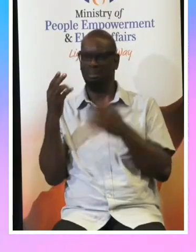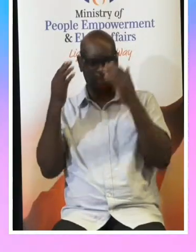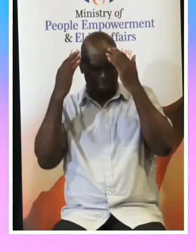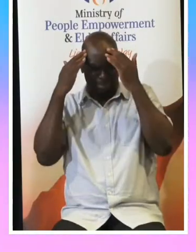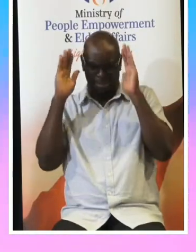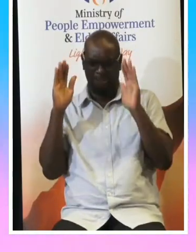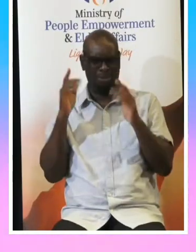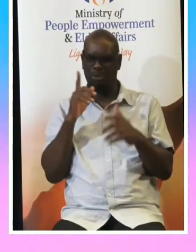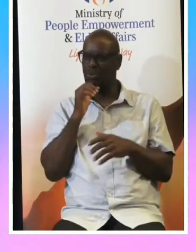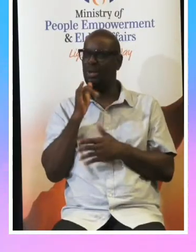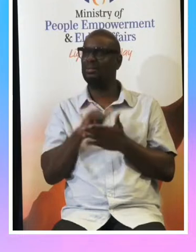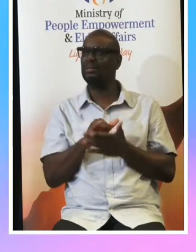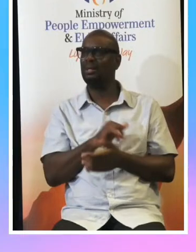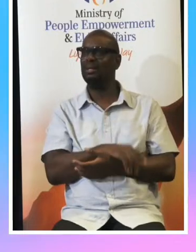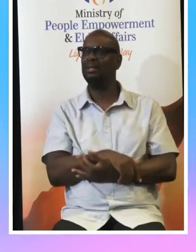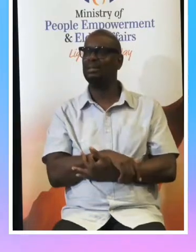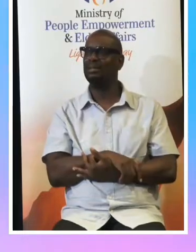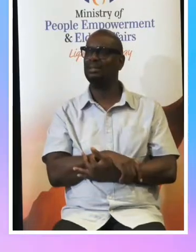is ironic.